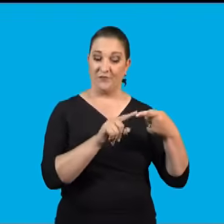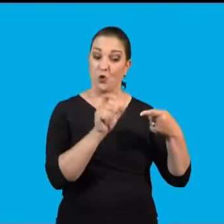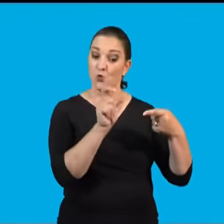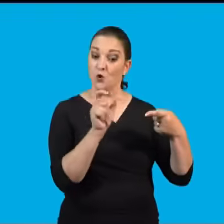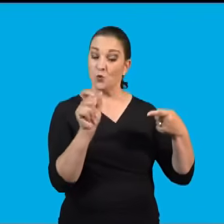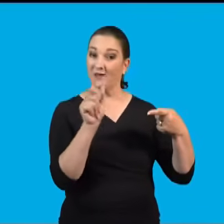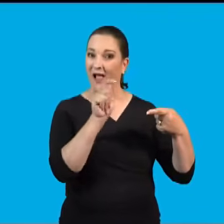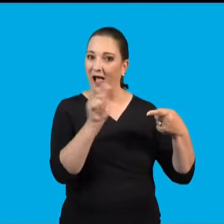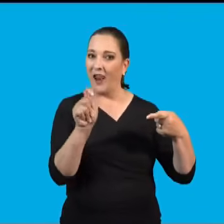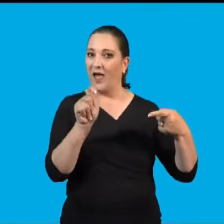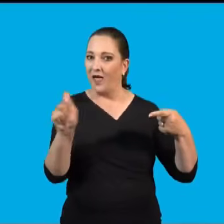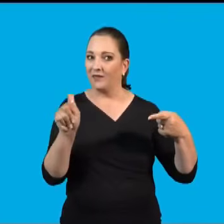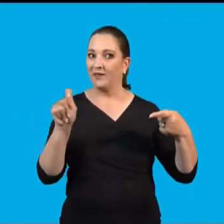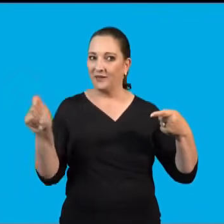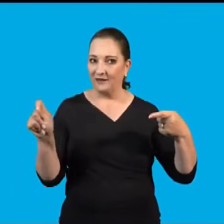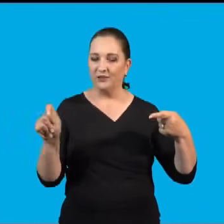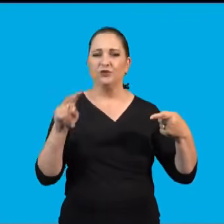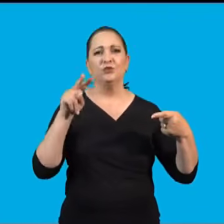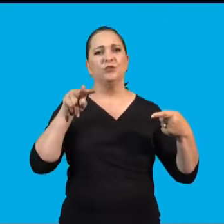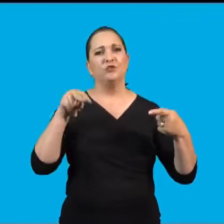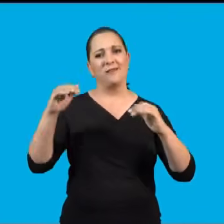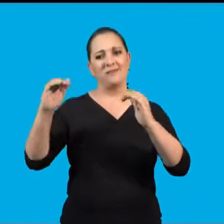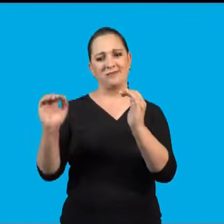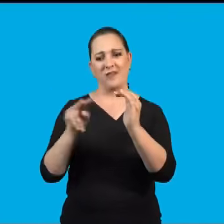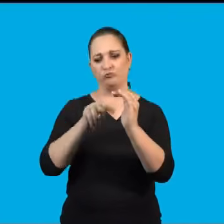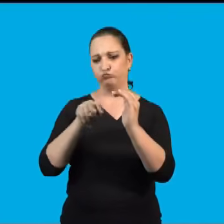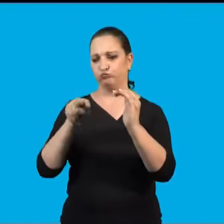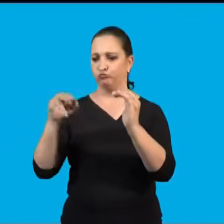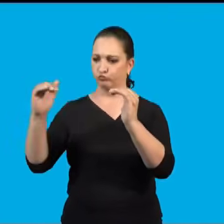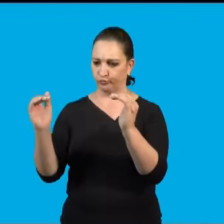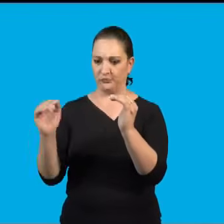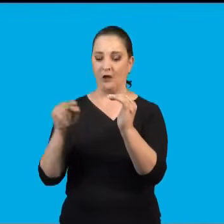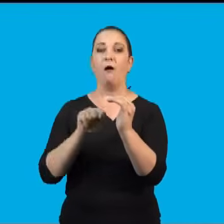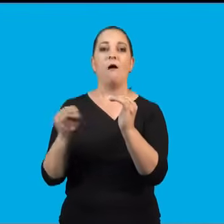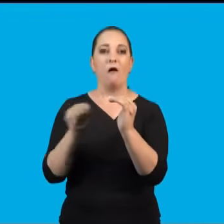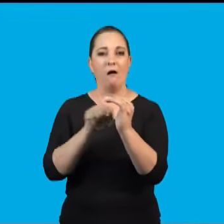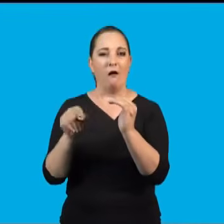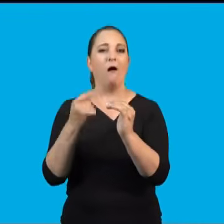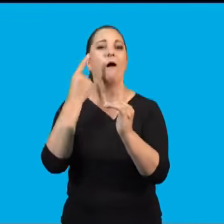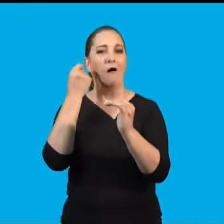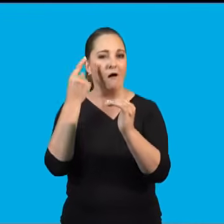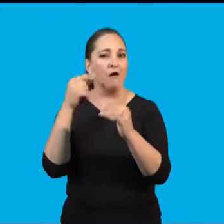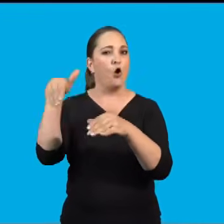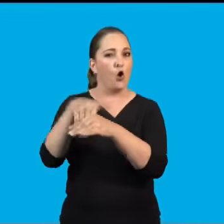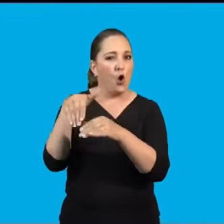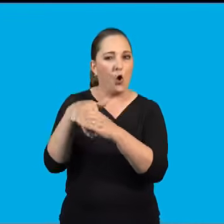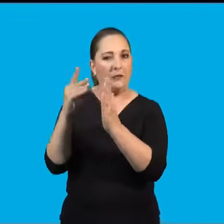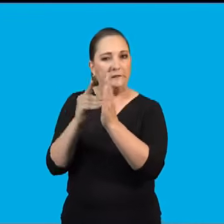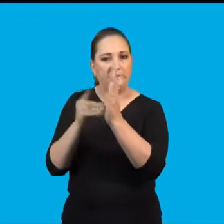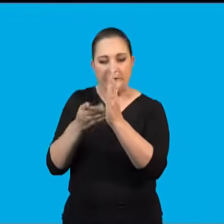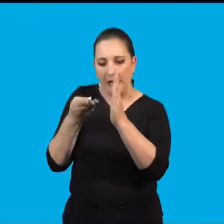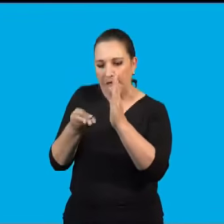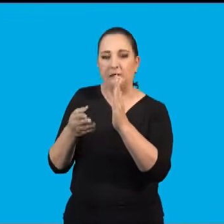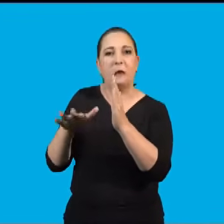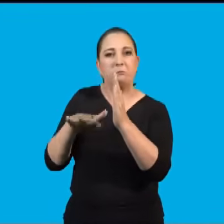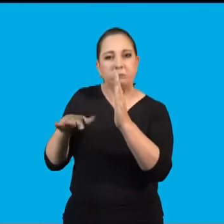is you need to highlight the keywords, read the caption in order to understand context, because remember the caption will give